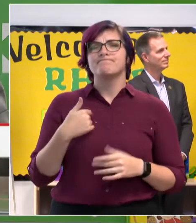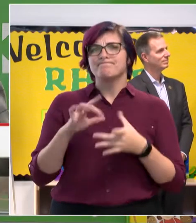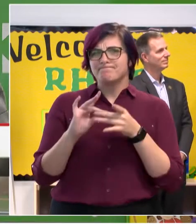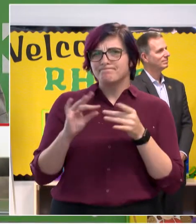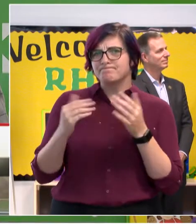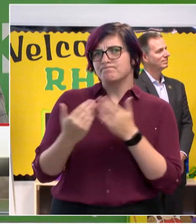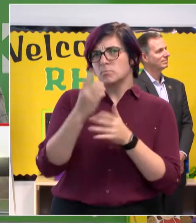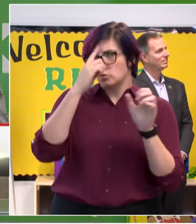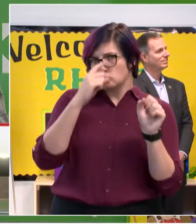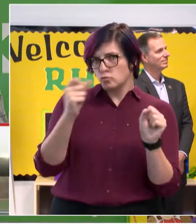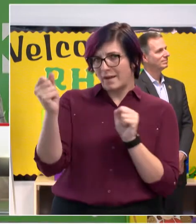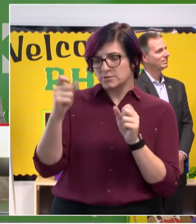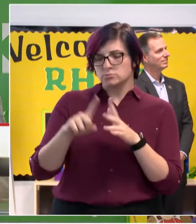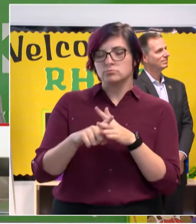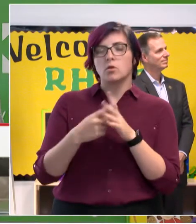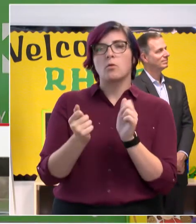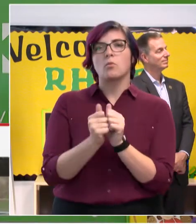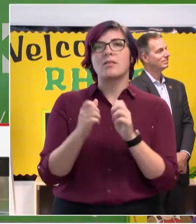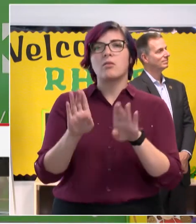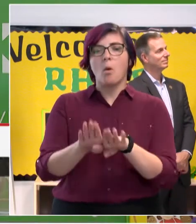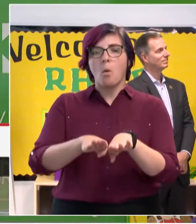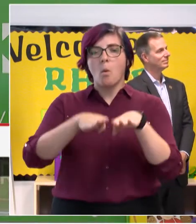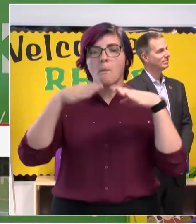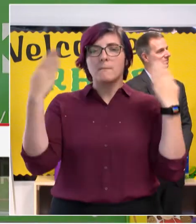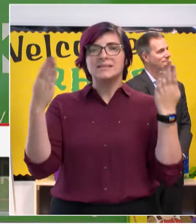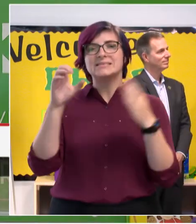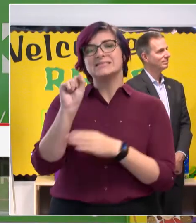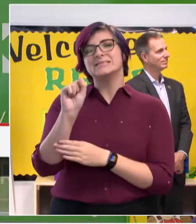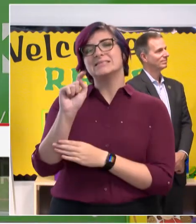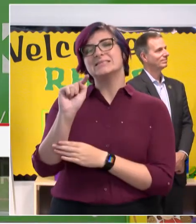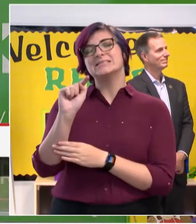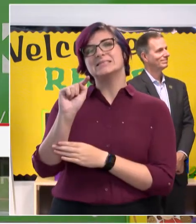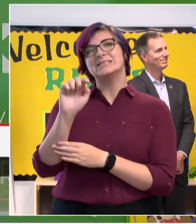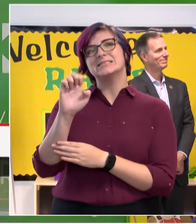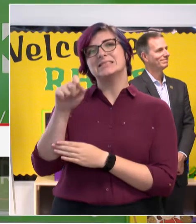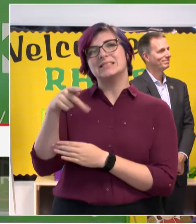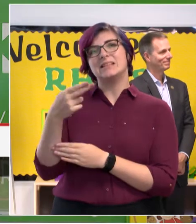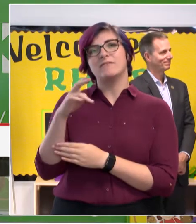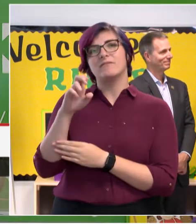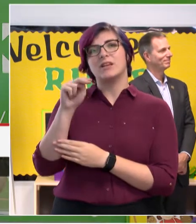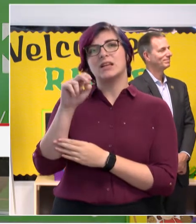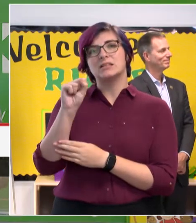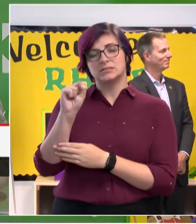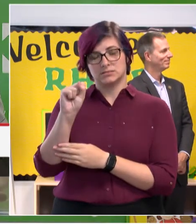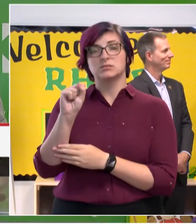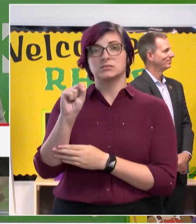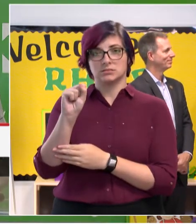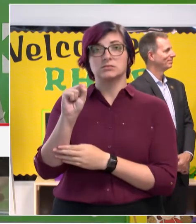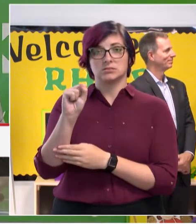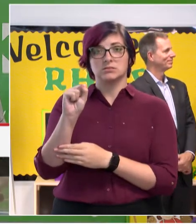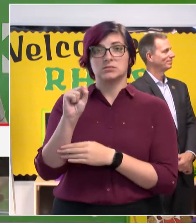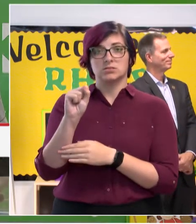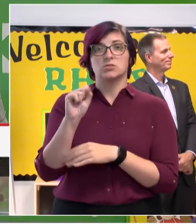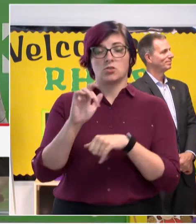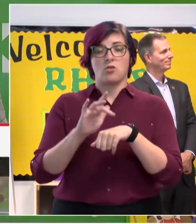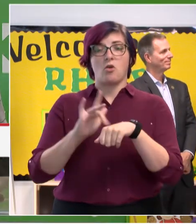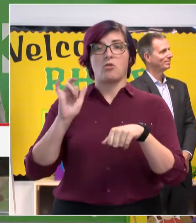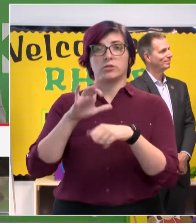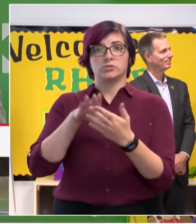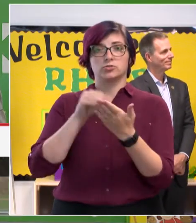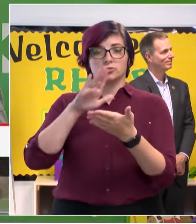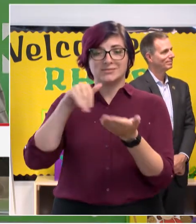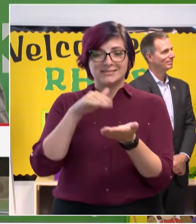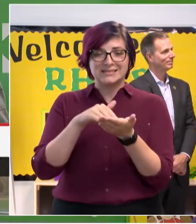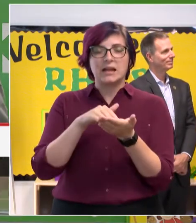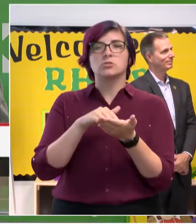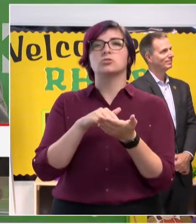we had. It started with the opening of the Stevens Early Learning Center in Ward 2. Last year, the